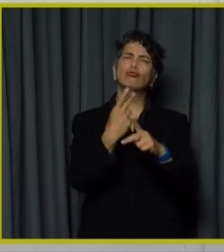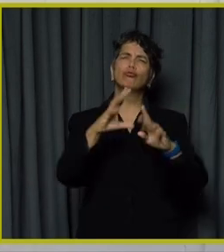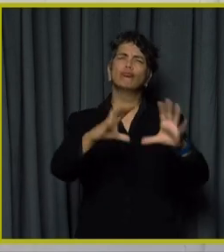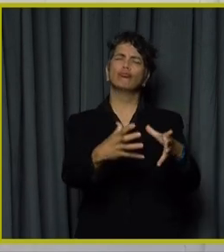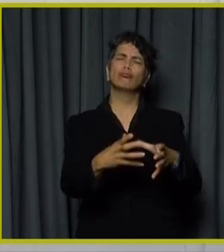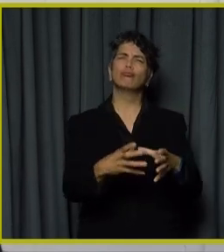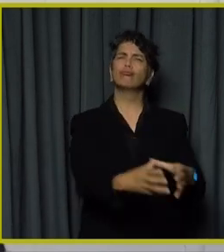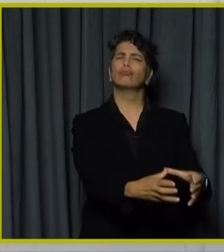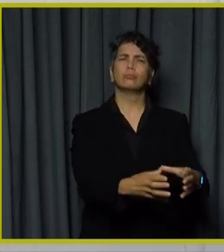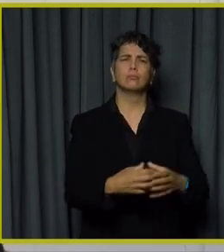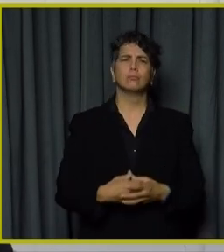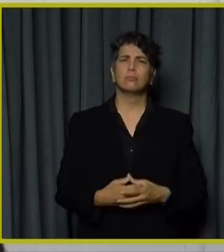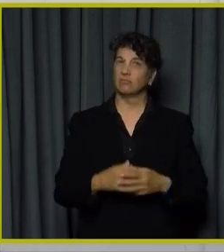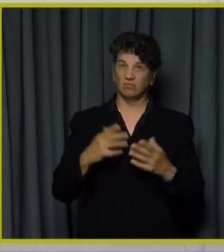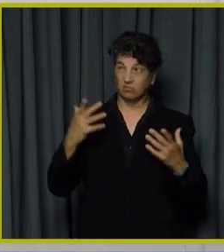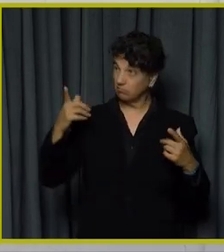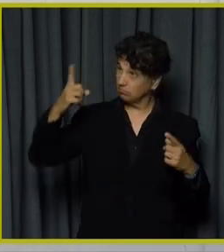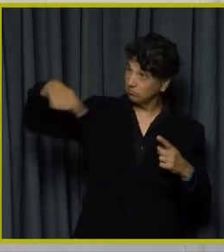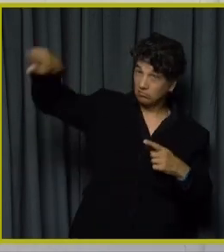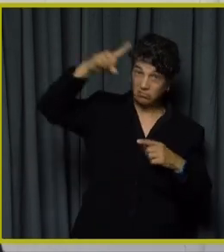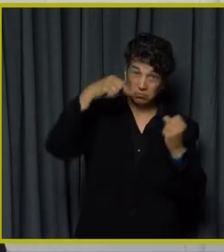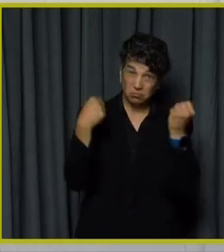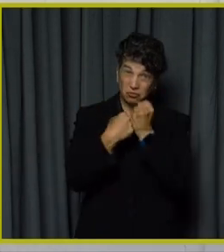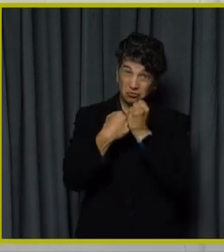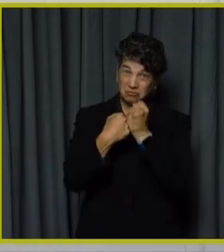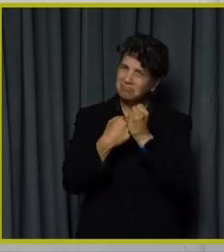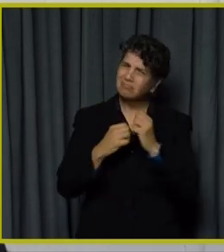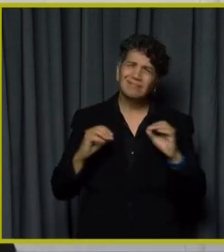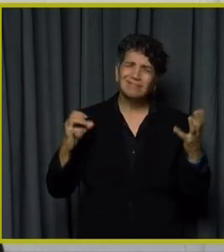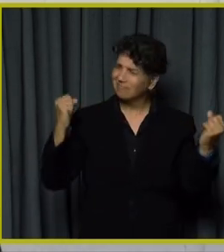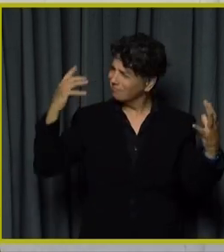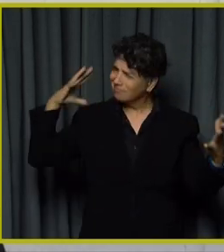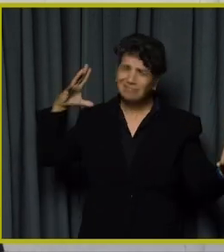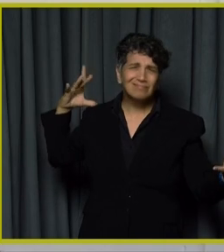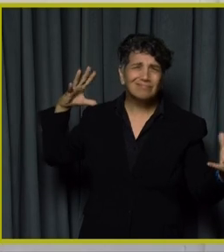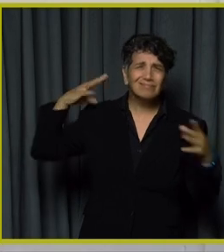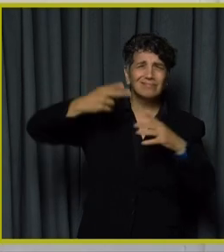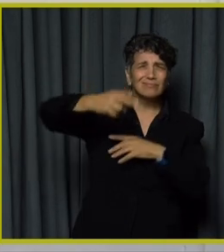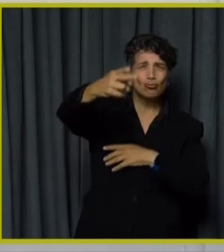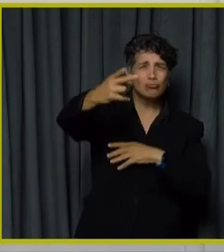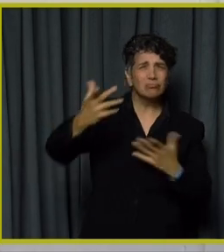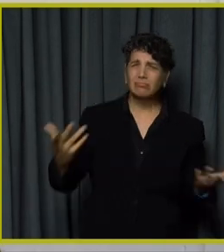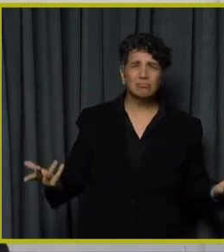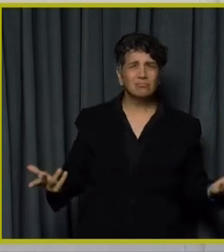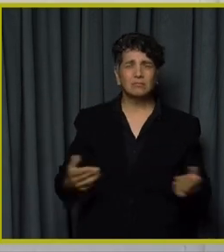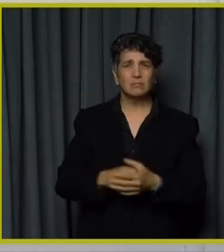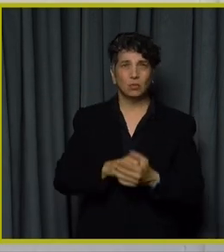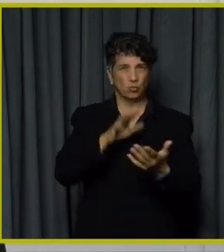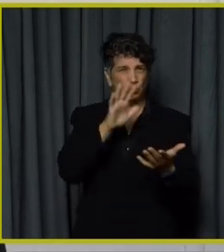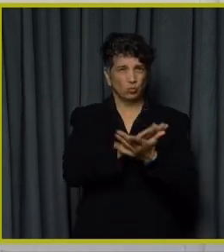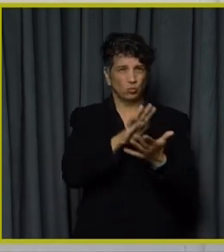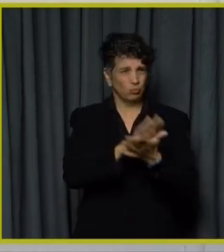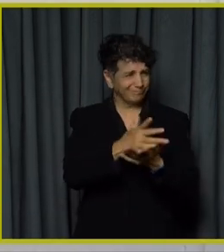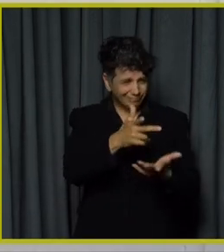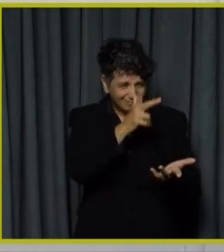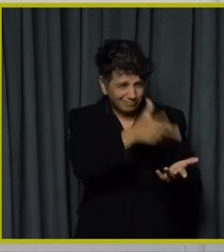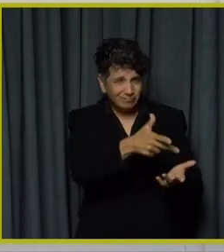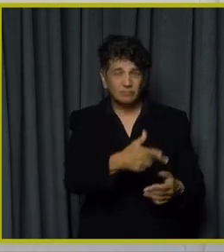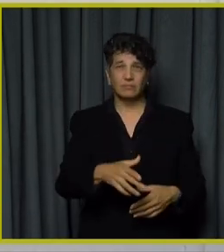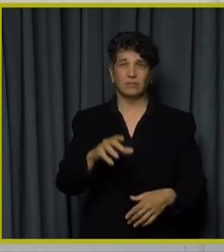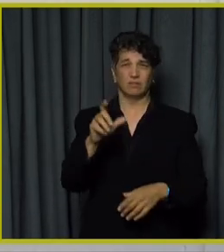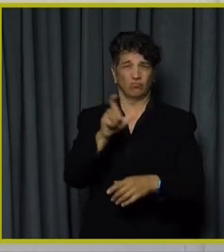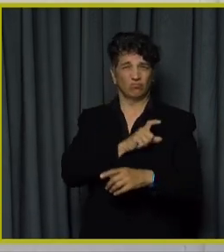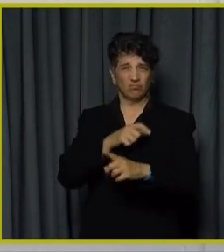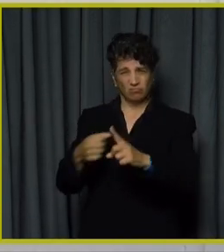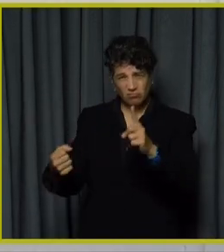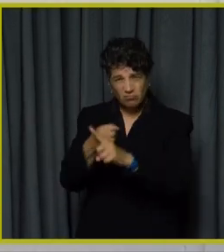decades? Alongside failing schools, poverty, and police brutality, sacred lands are being destroyed